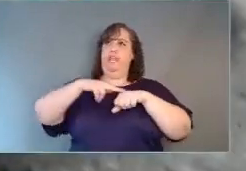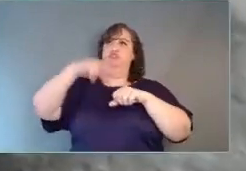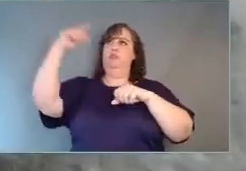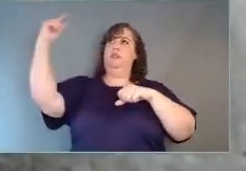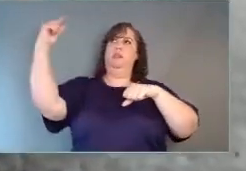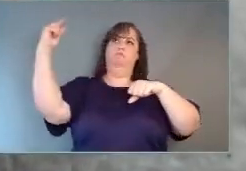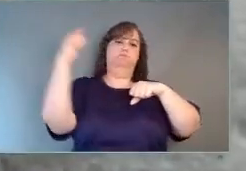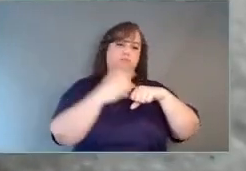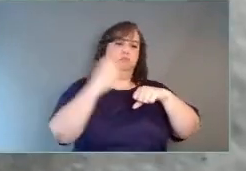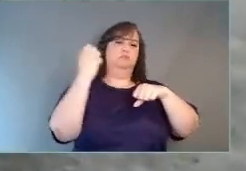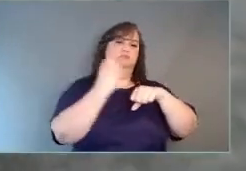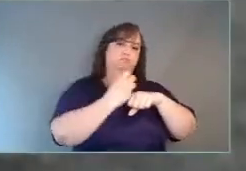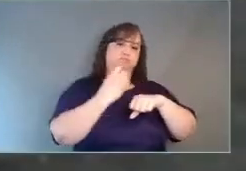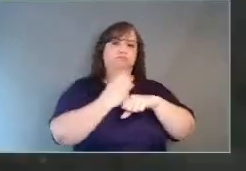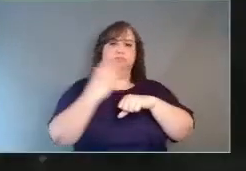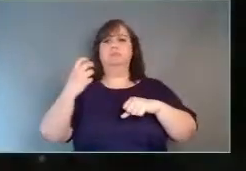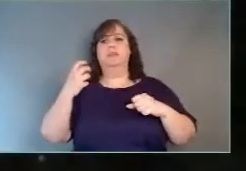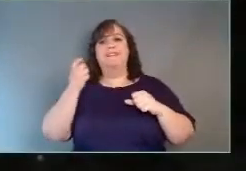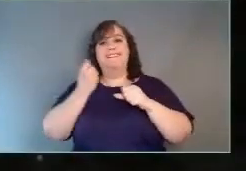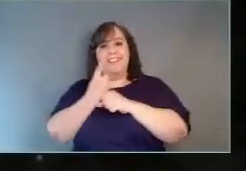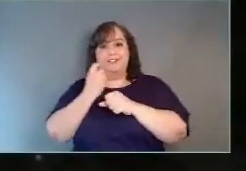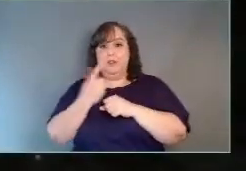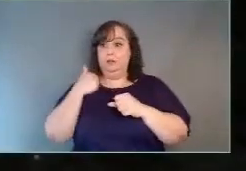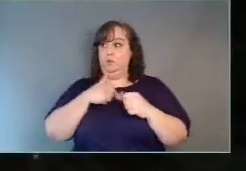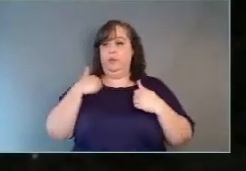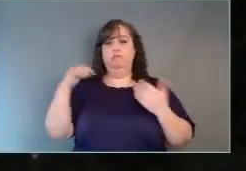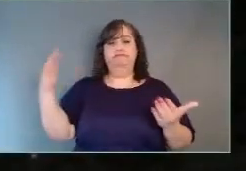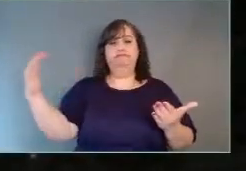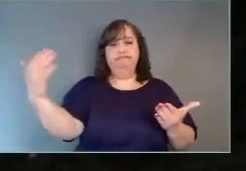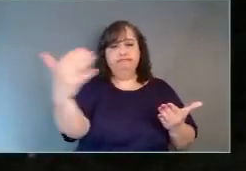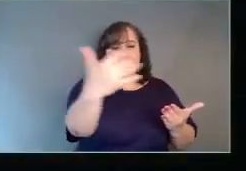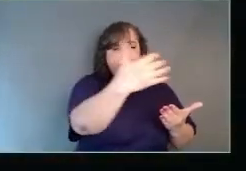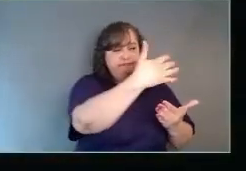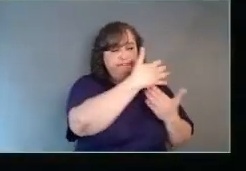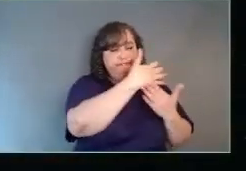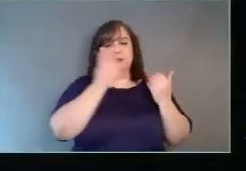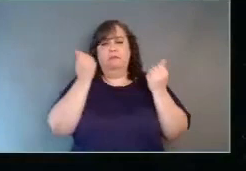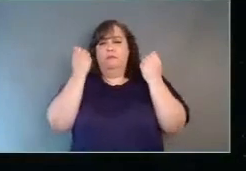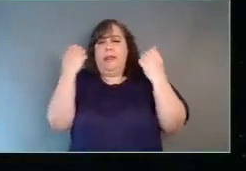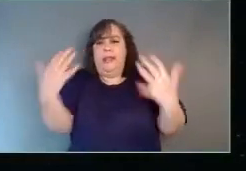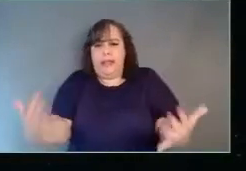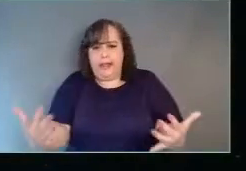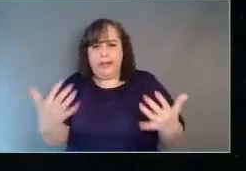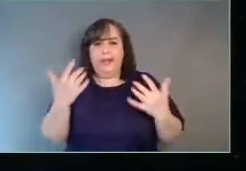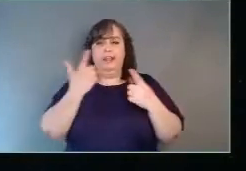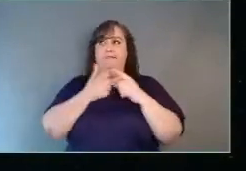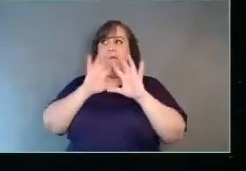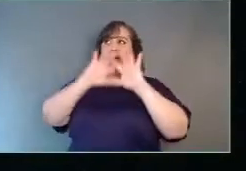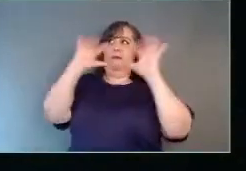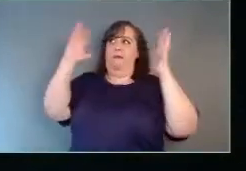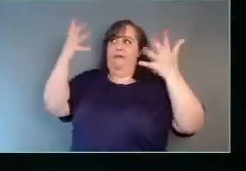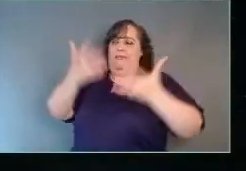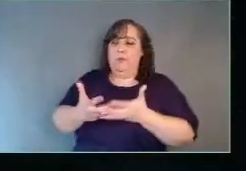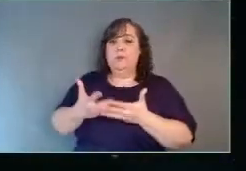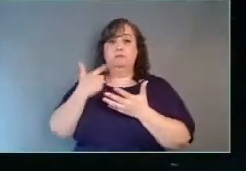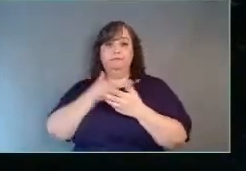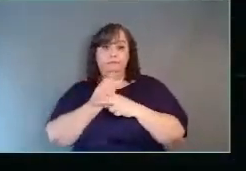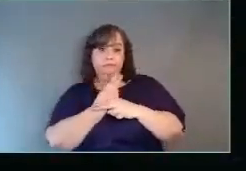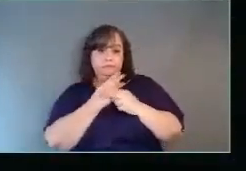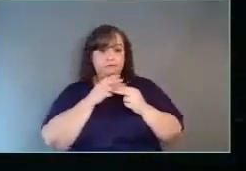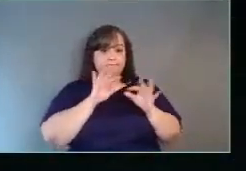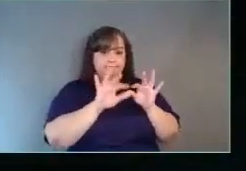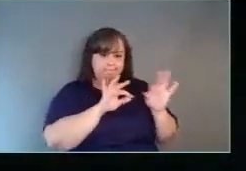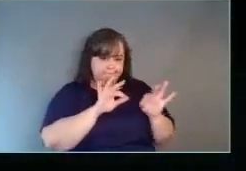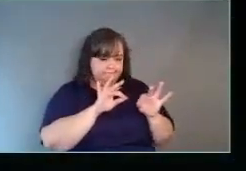a large number of meteorites in our collections across the world, and we can use those samples to do